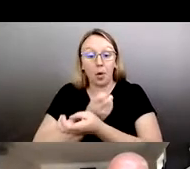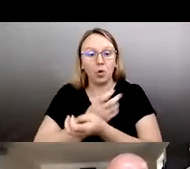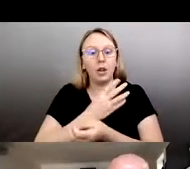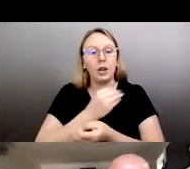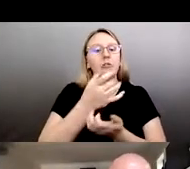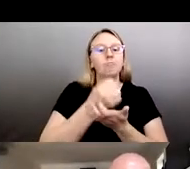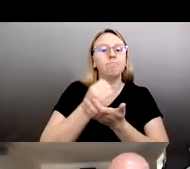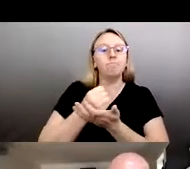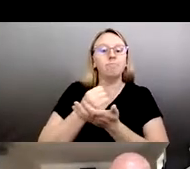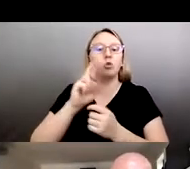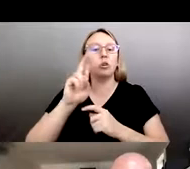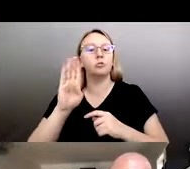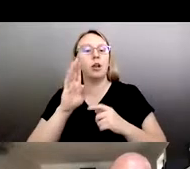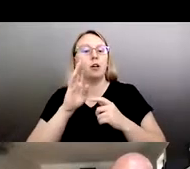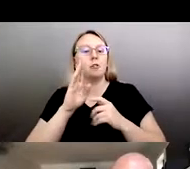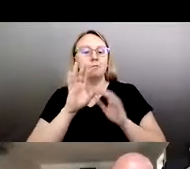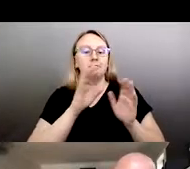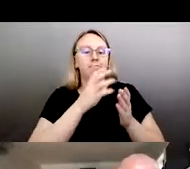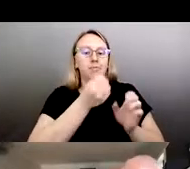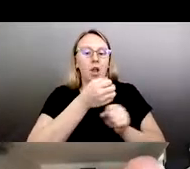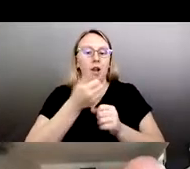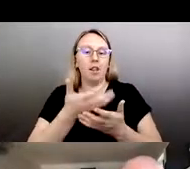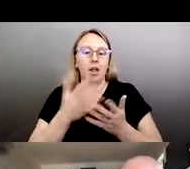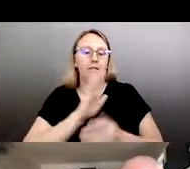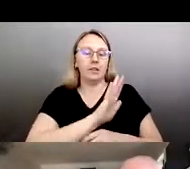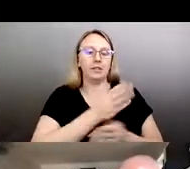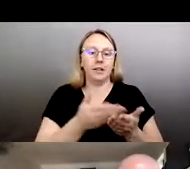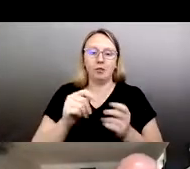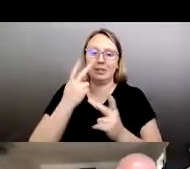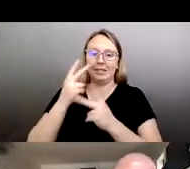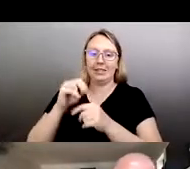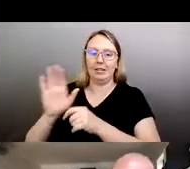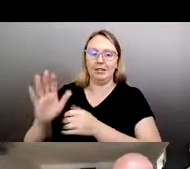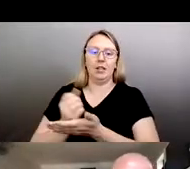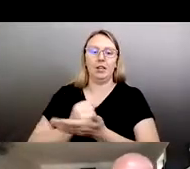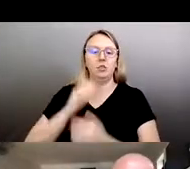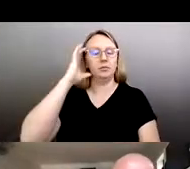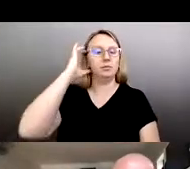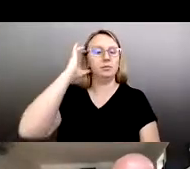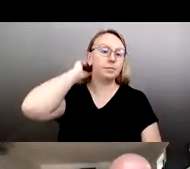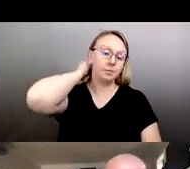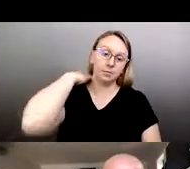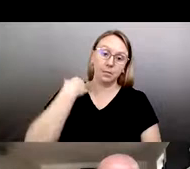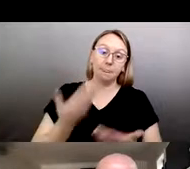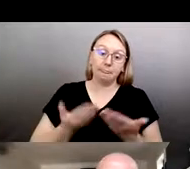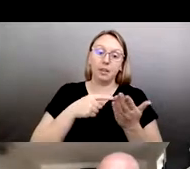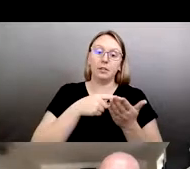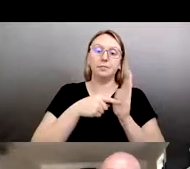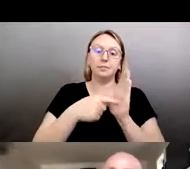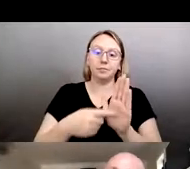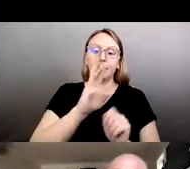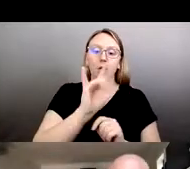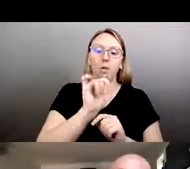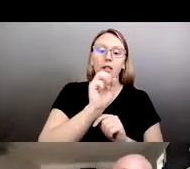objects that we can see throughout the Roger Brown study collection. So here he is placing William Dawson's sculptures beside